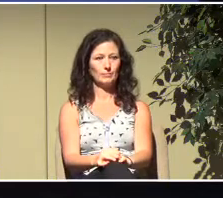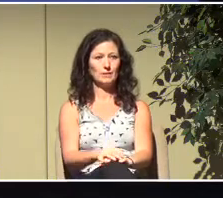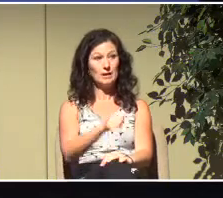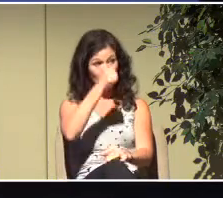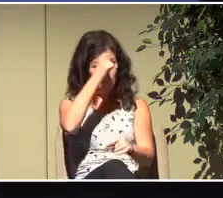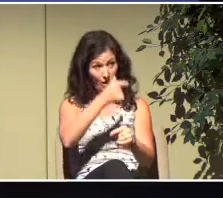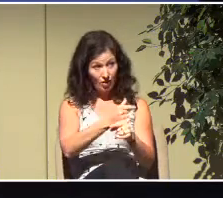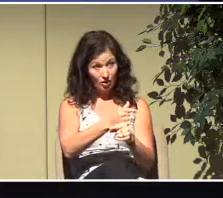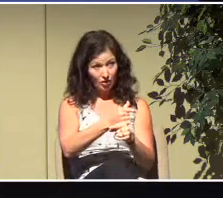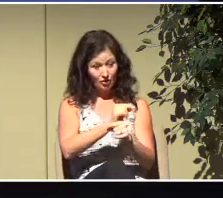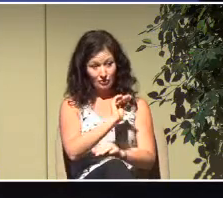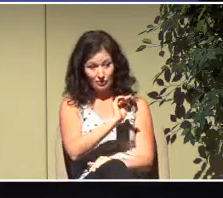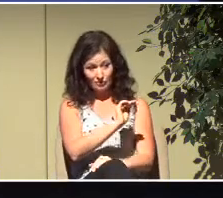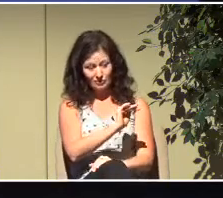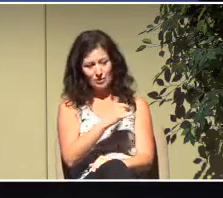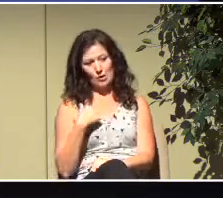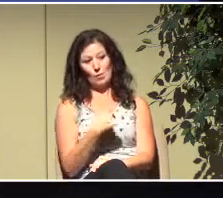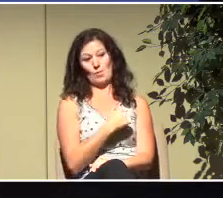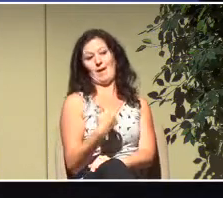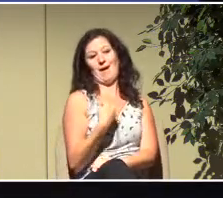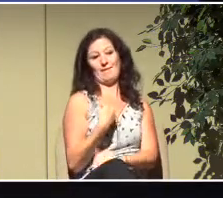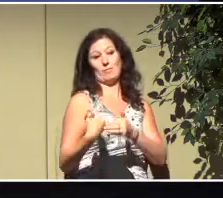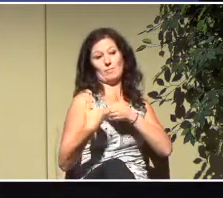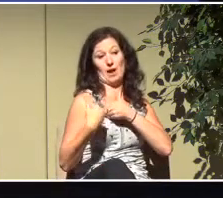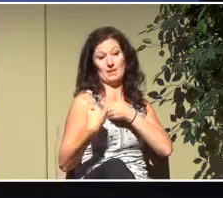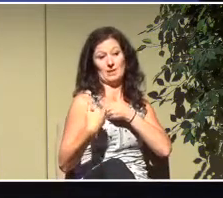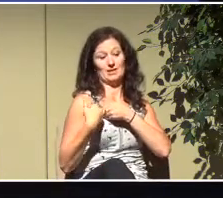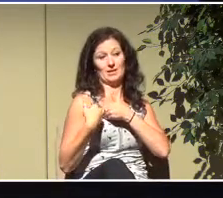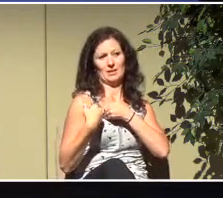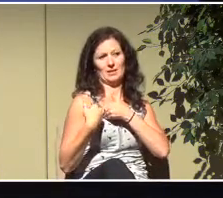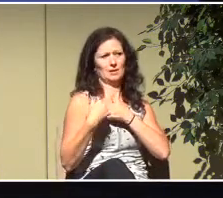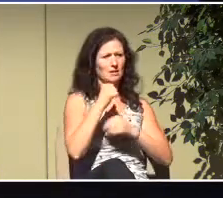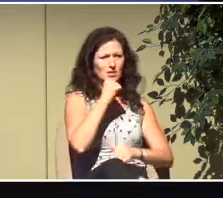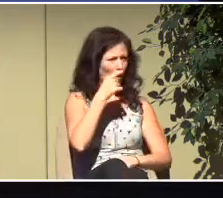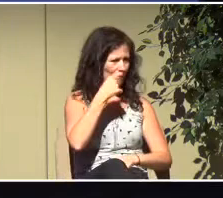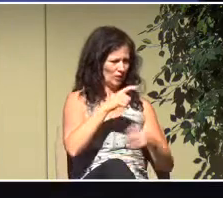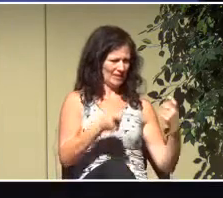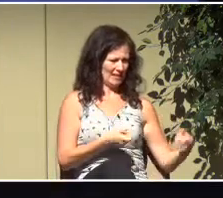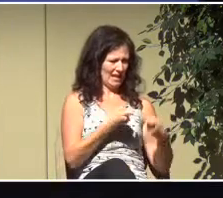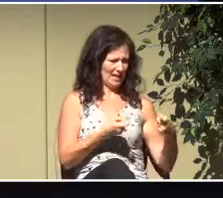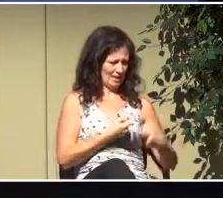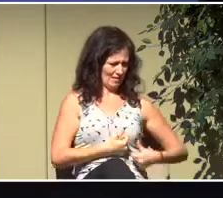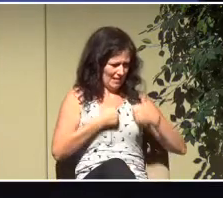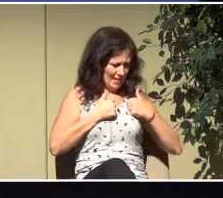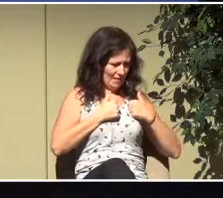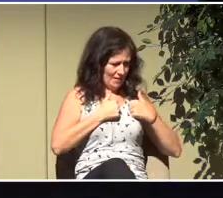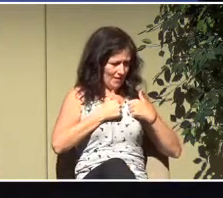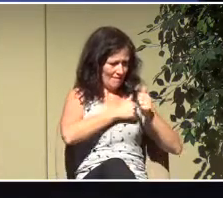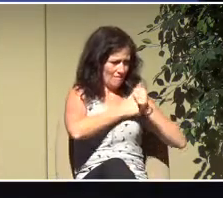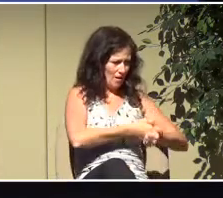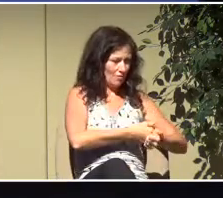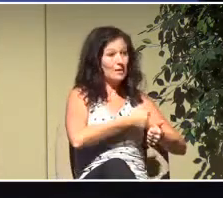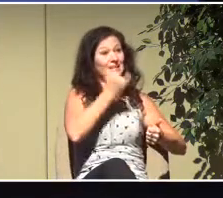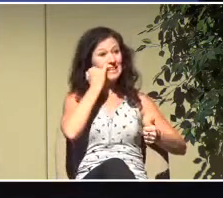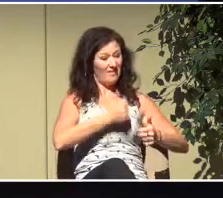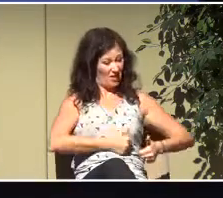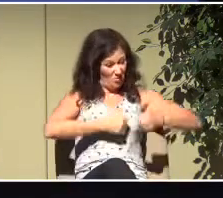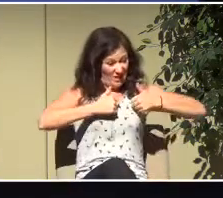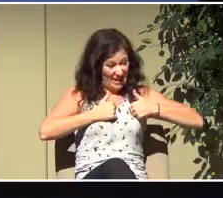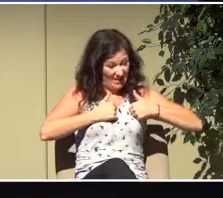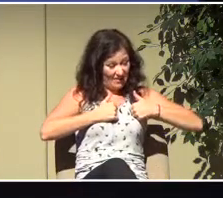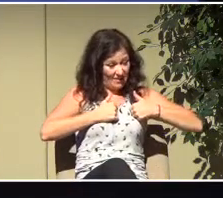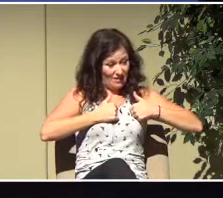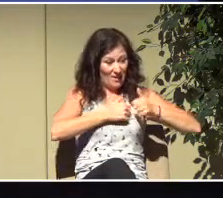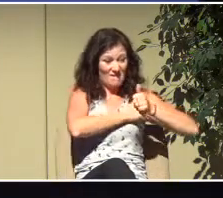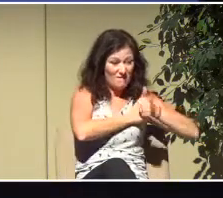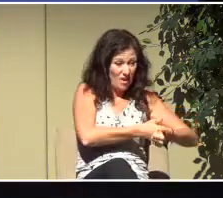Therefore, brothers, we have an obligation, but it is not to the sinful nature to live according to it. For if you live according to the sinful